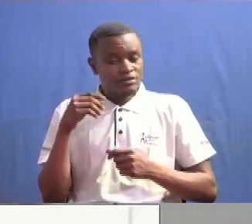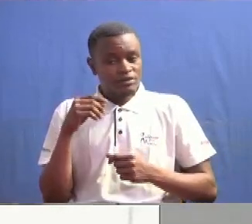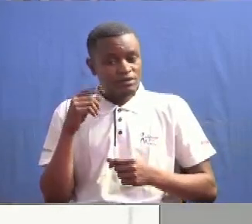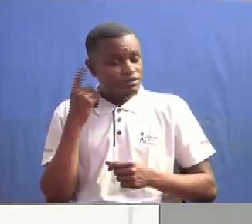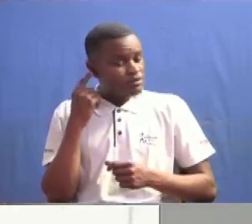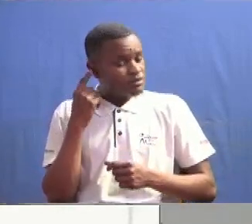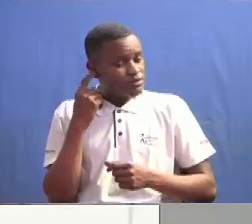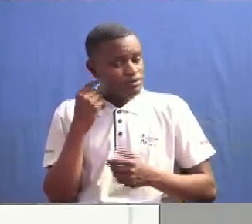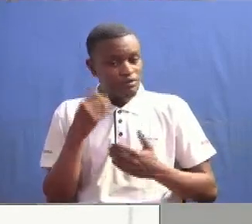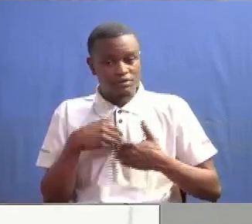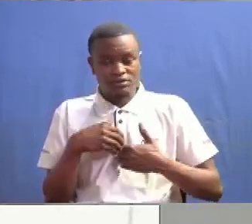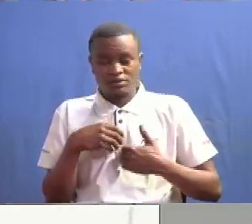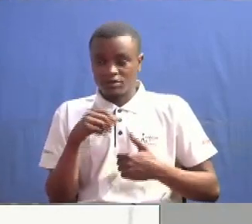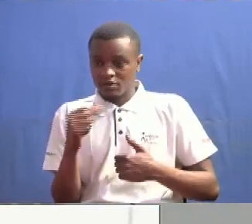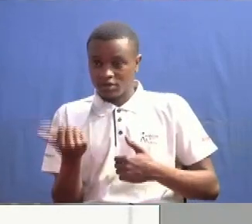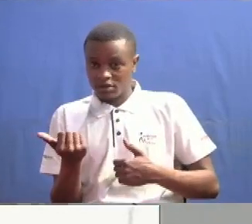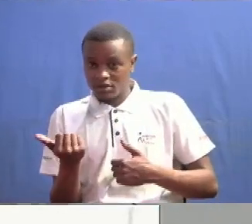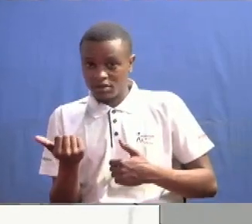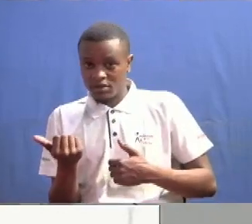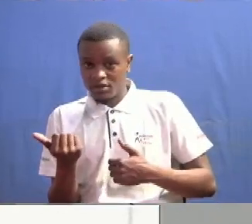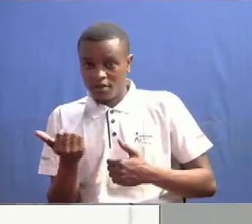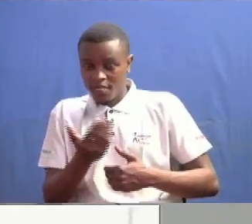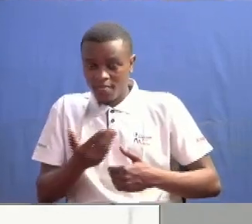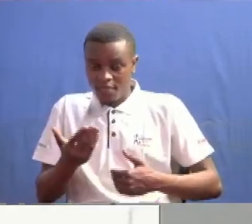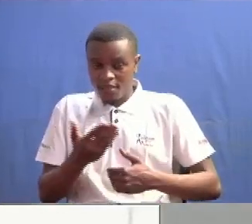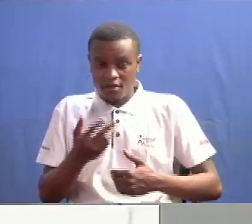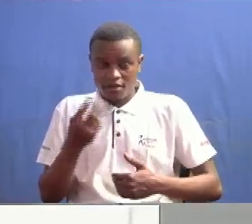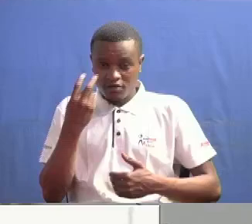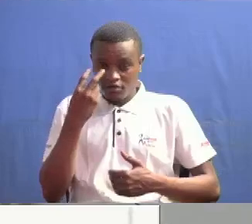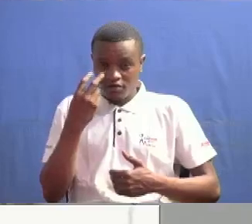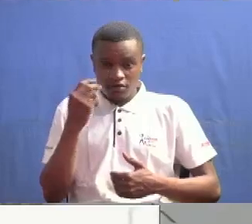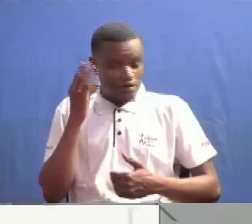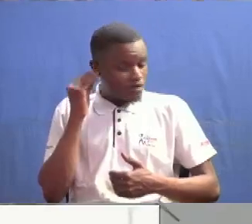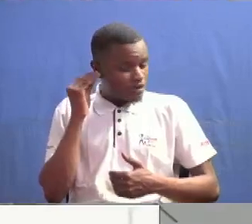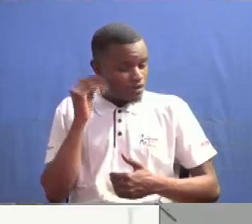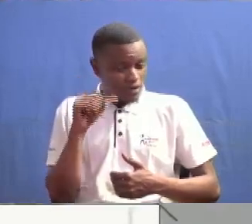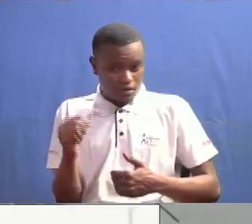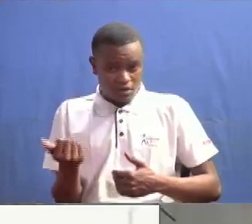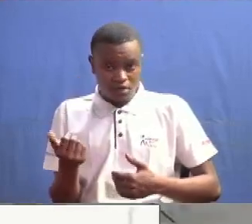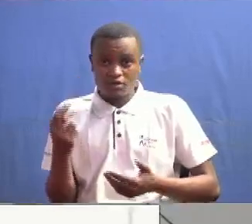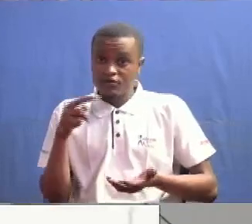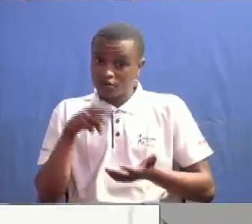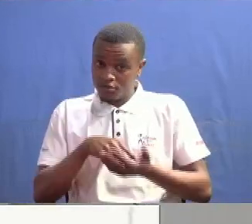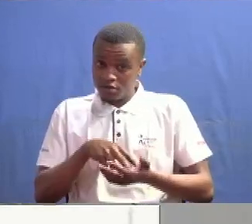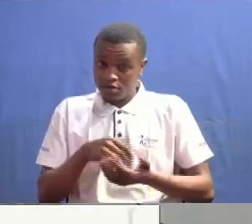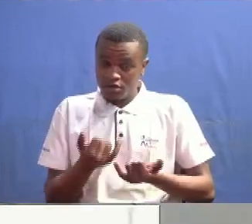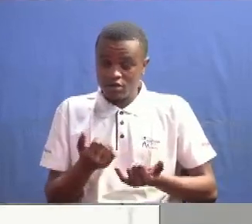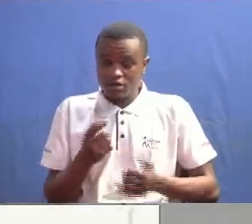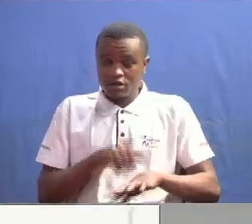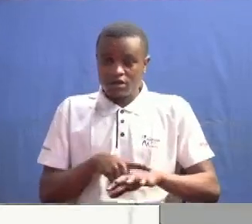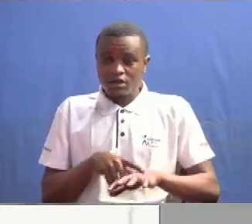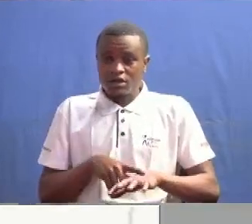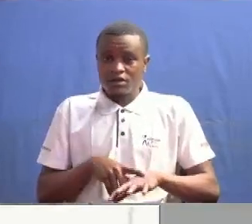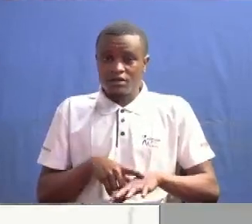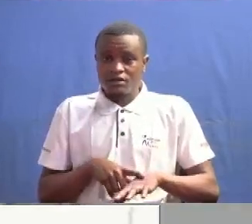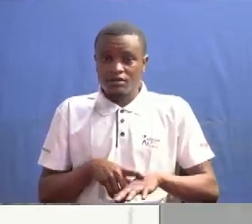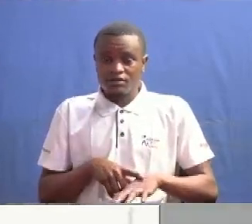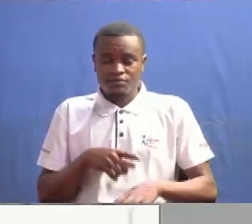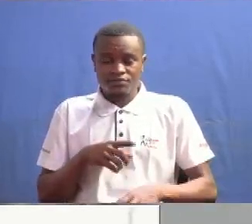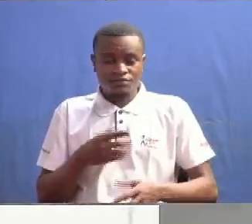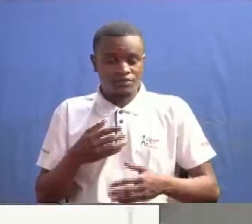hearing, the second part is for balance. So when there is an infection there, patients also present with some